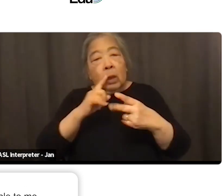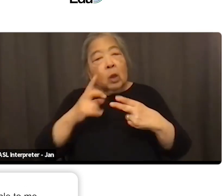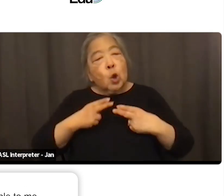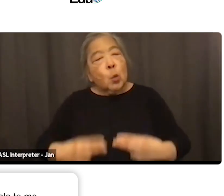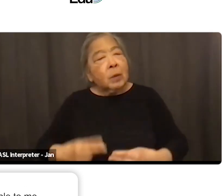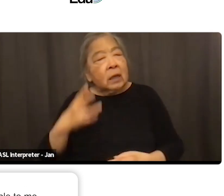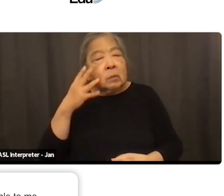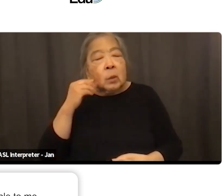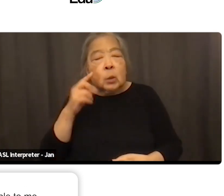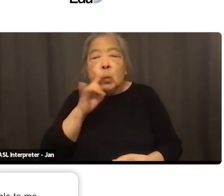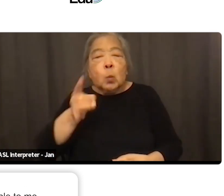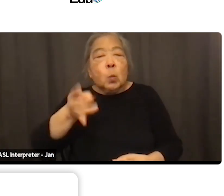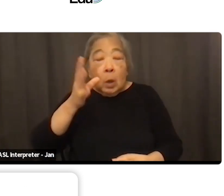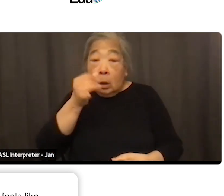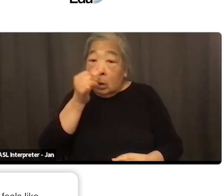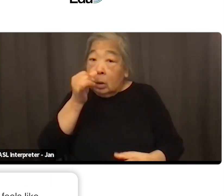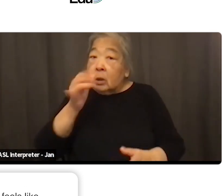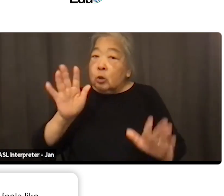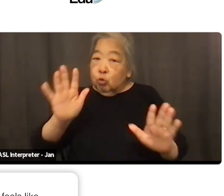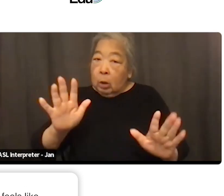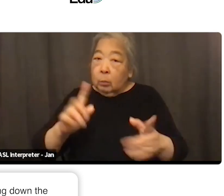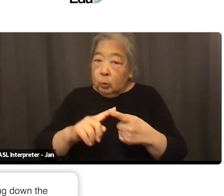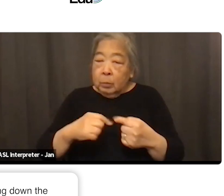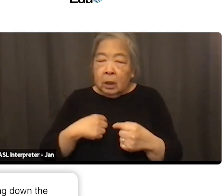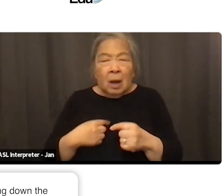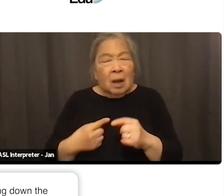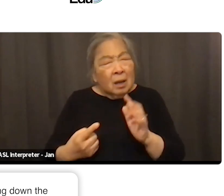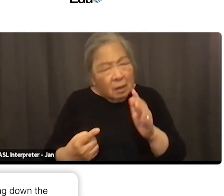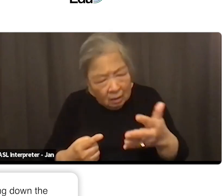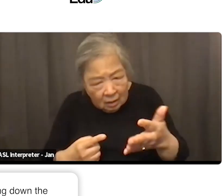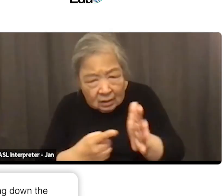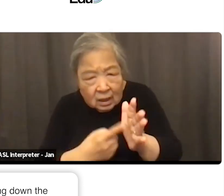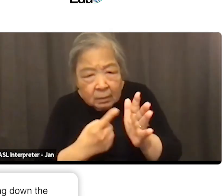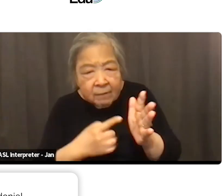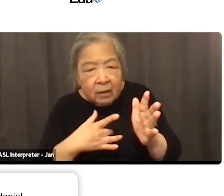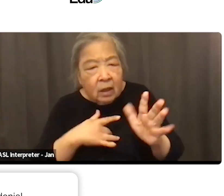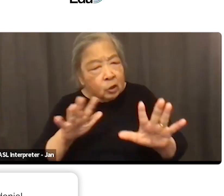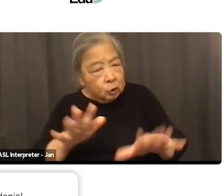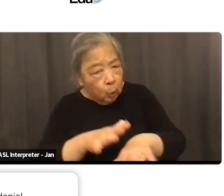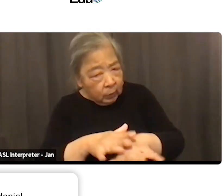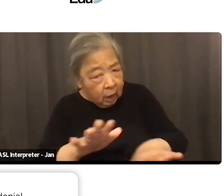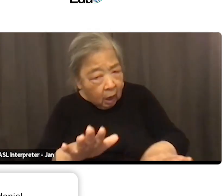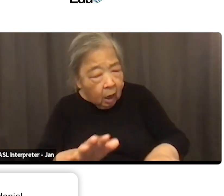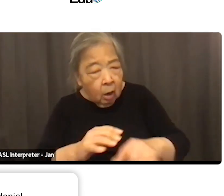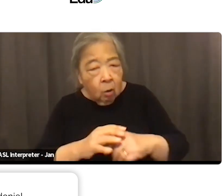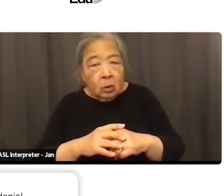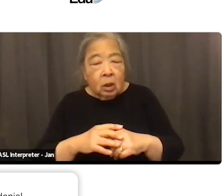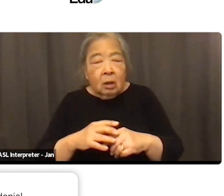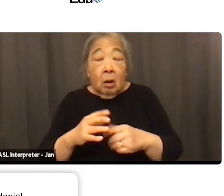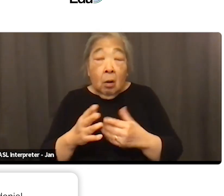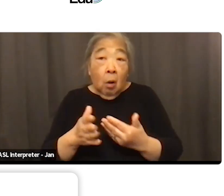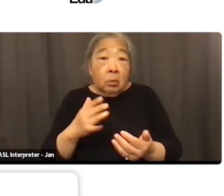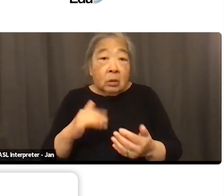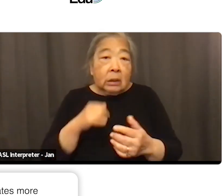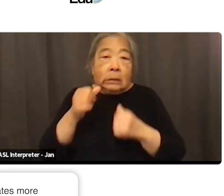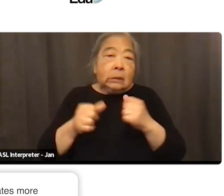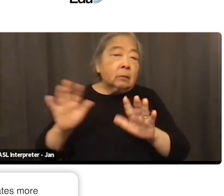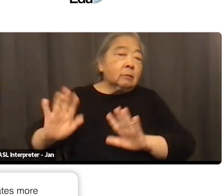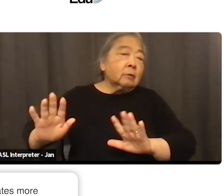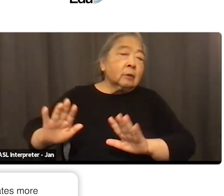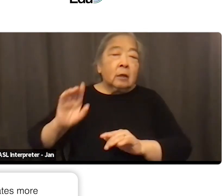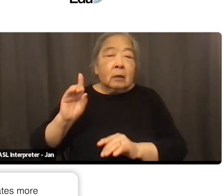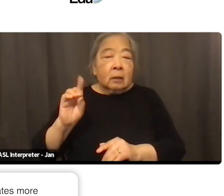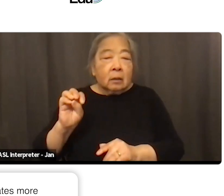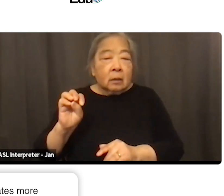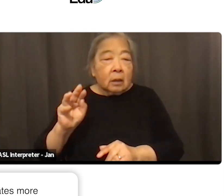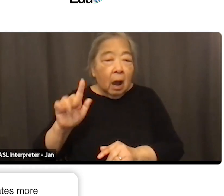is just incredible to me. Sometimes it feels like I feel like slowing down demands a sort of denial, which